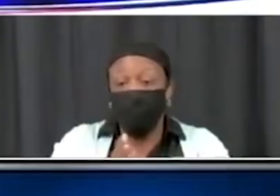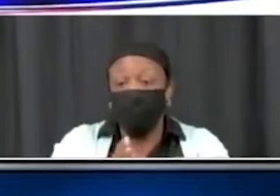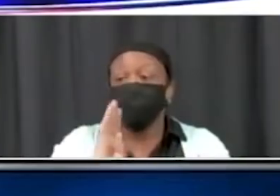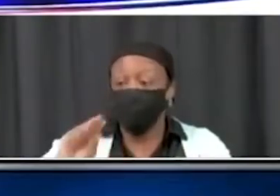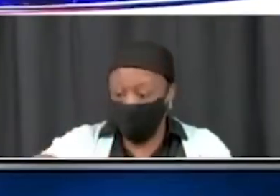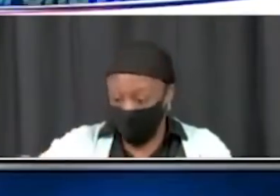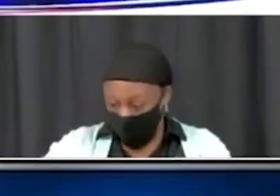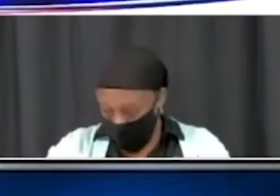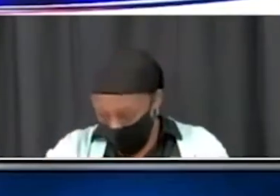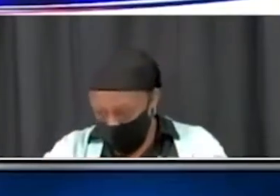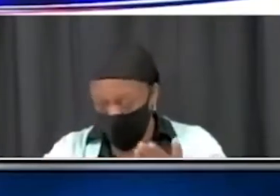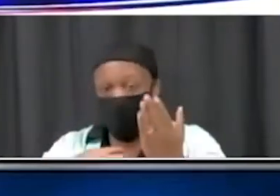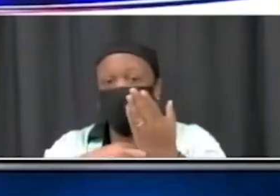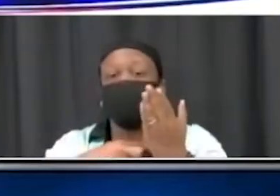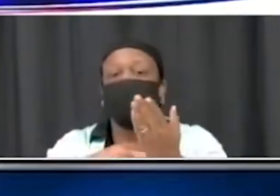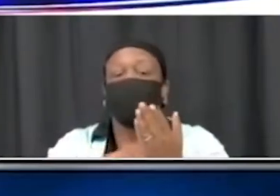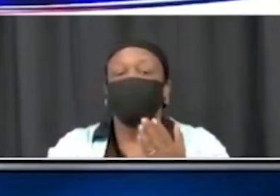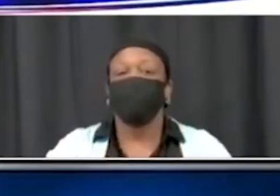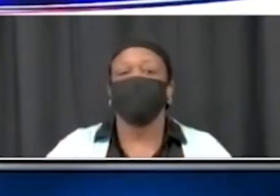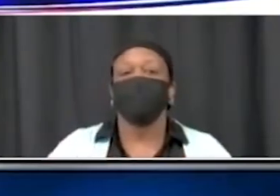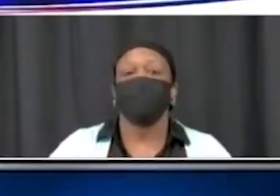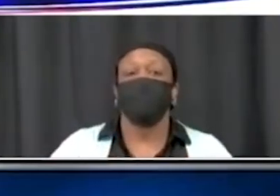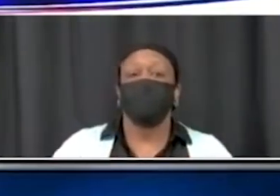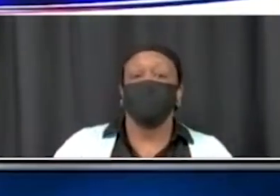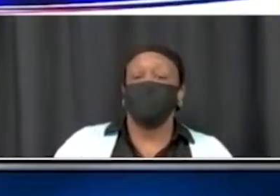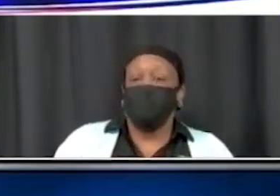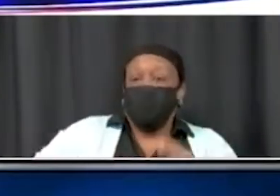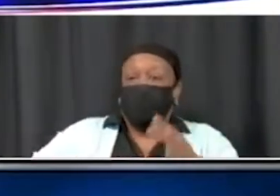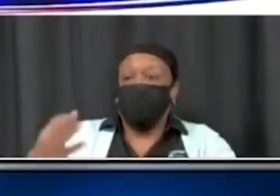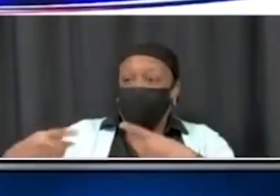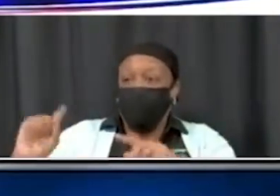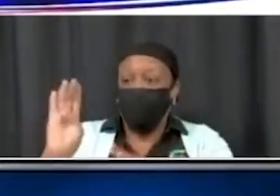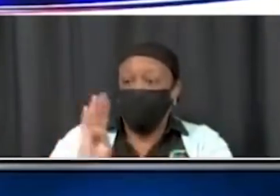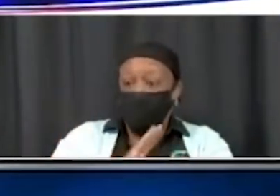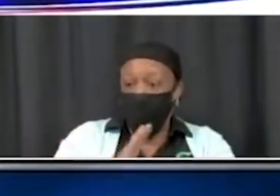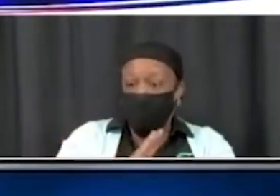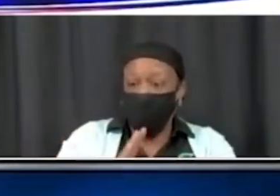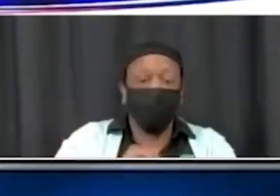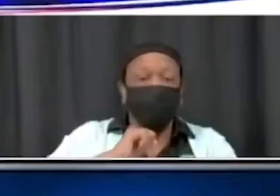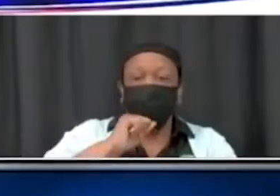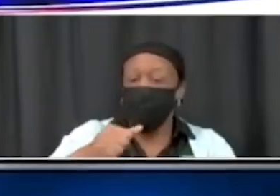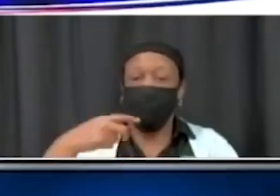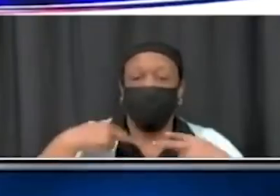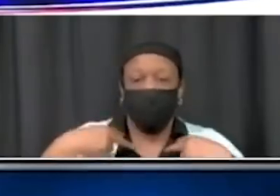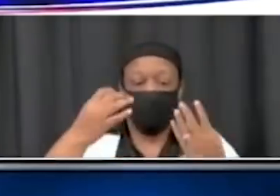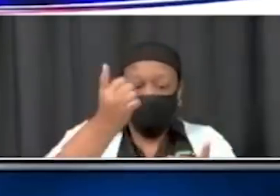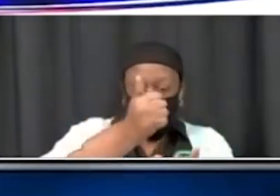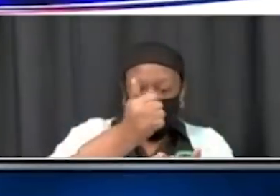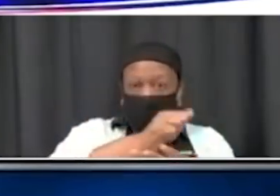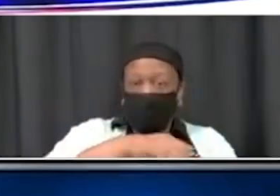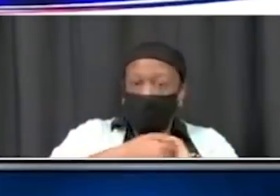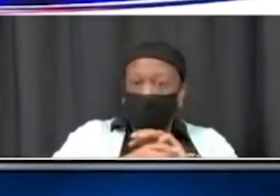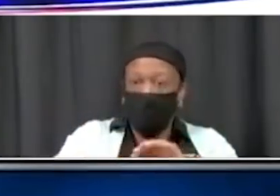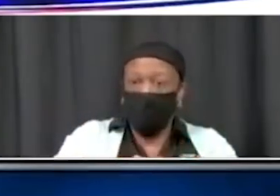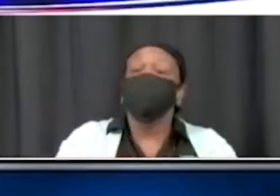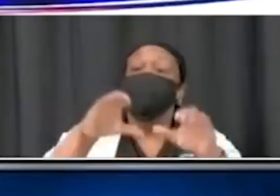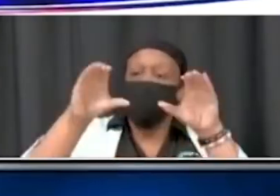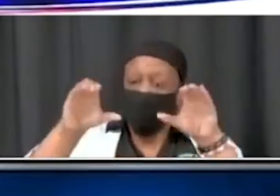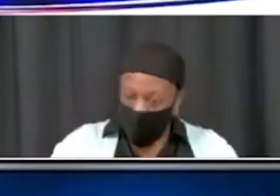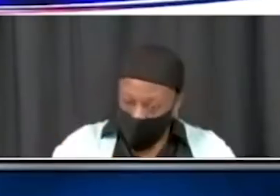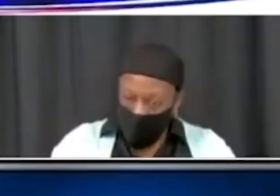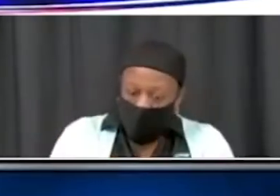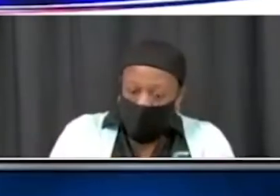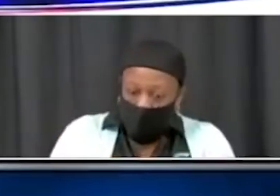practicing the sanitization measures, then you'll be liable also to be ticketed.